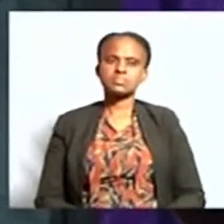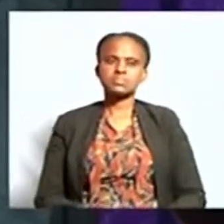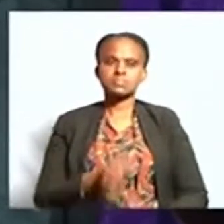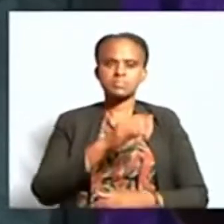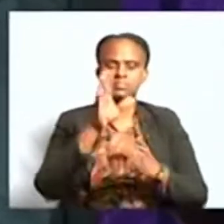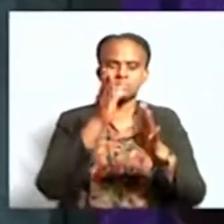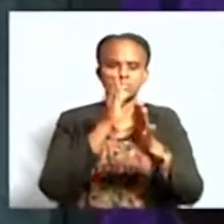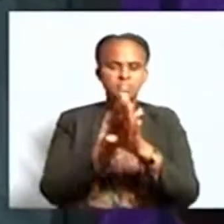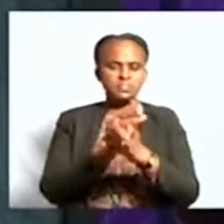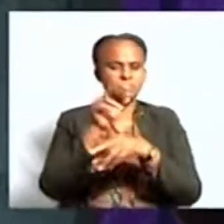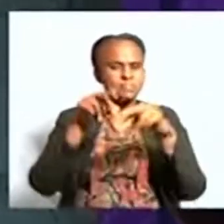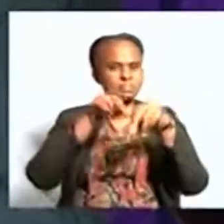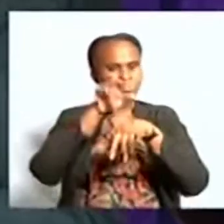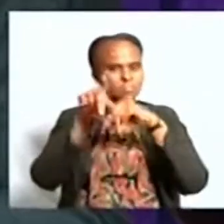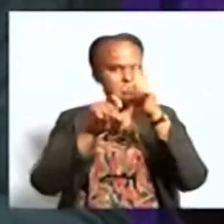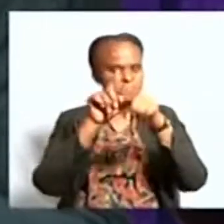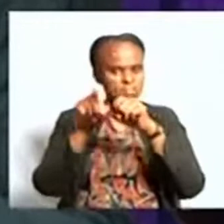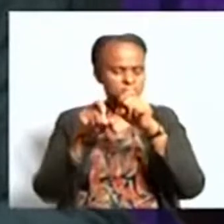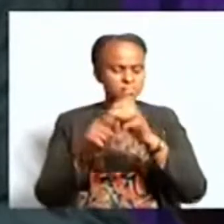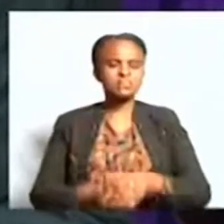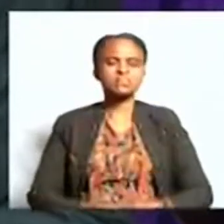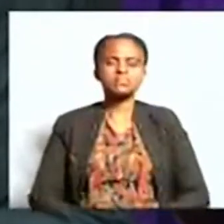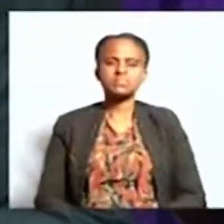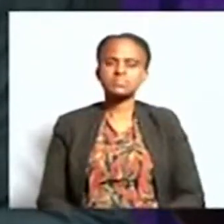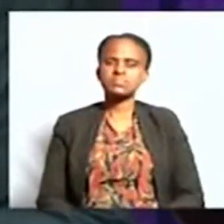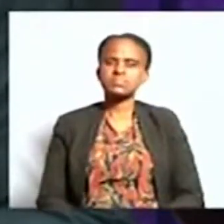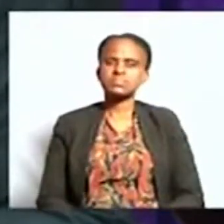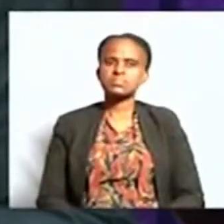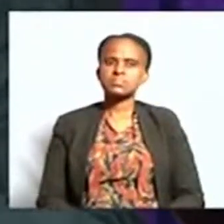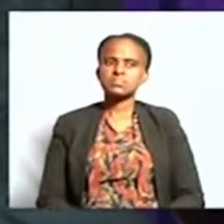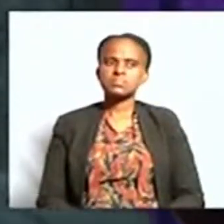Relating to the question from